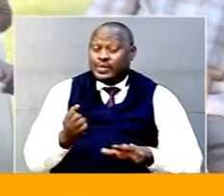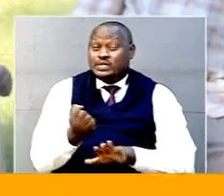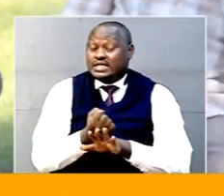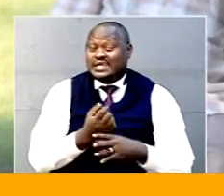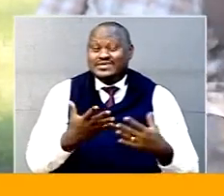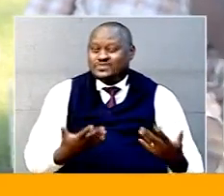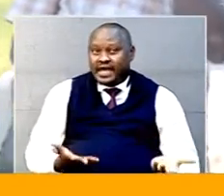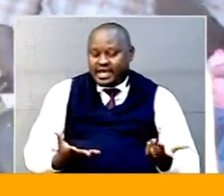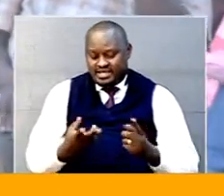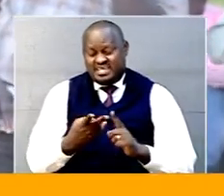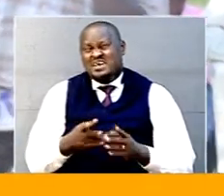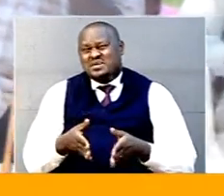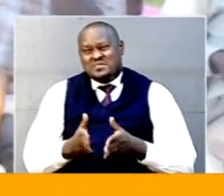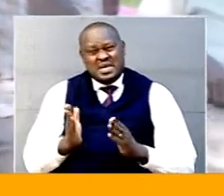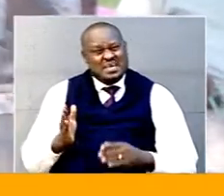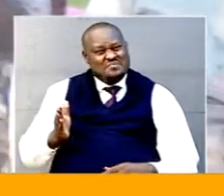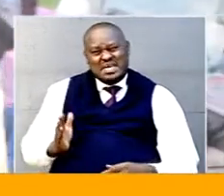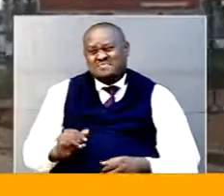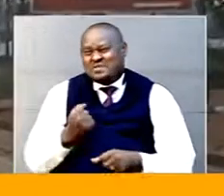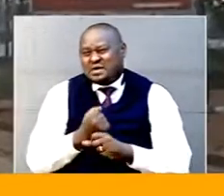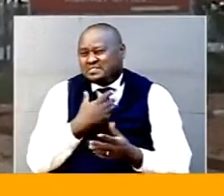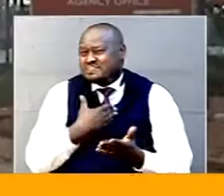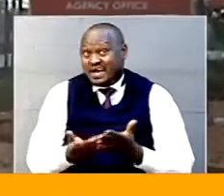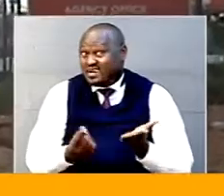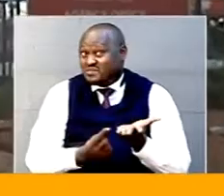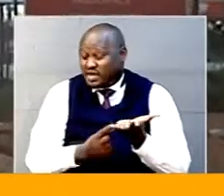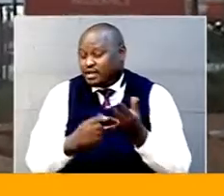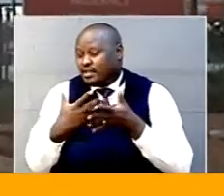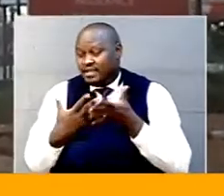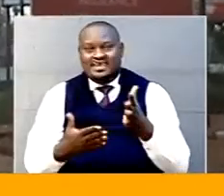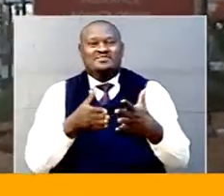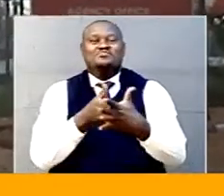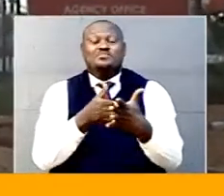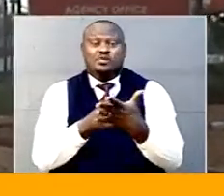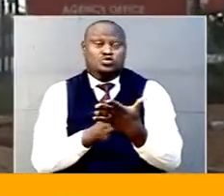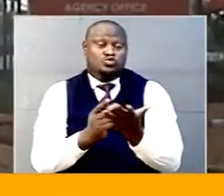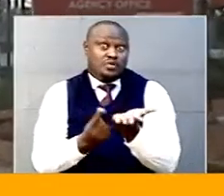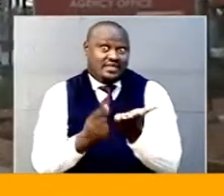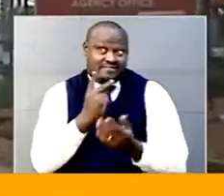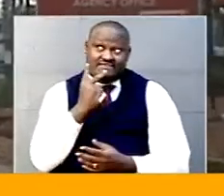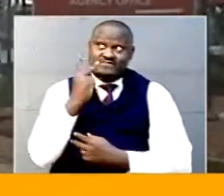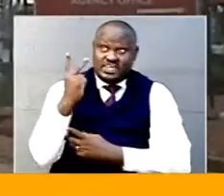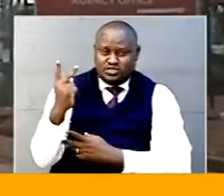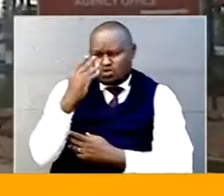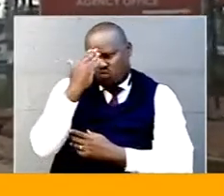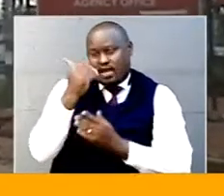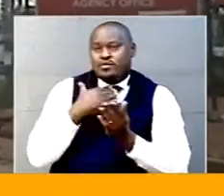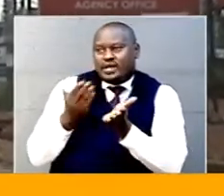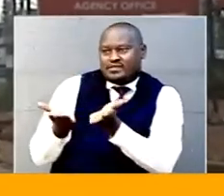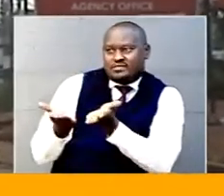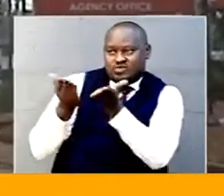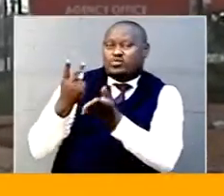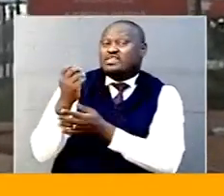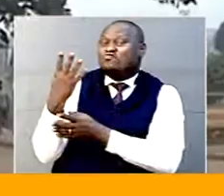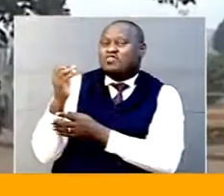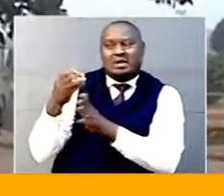with the poor work ethics of Uganda's population are big obstacles to the country's national vision of a middle income status by